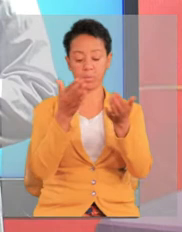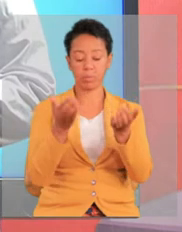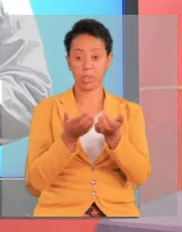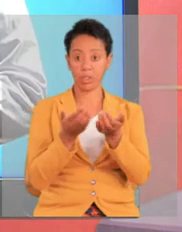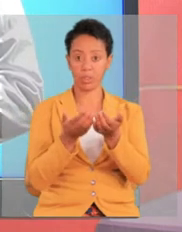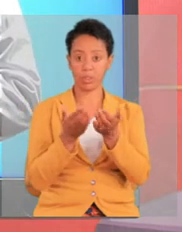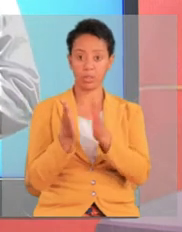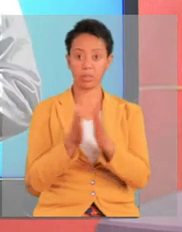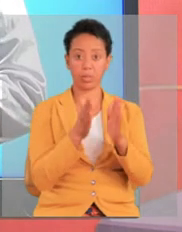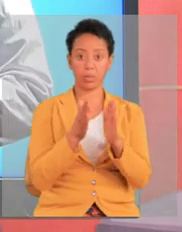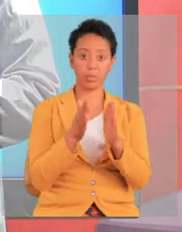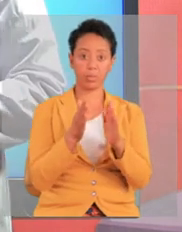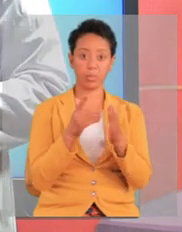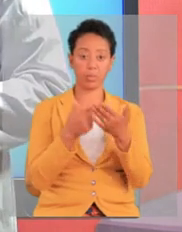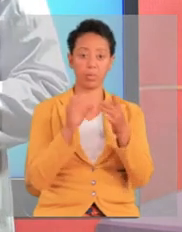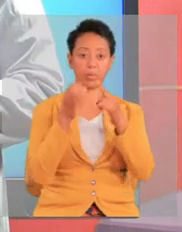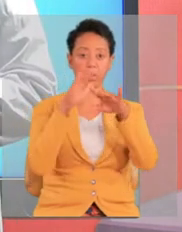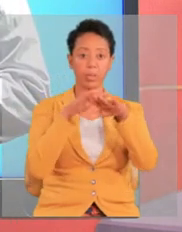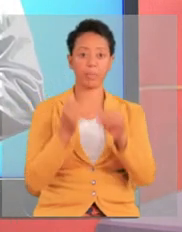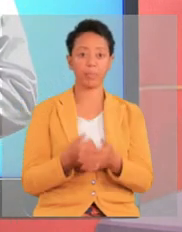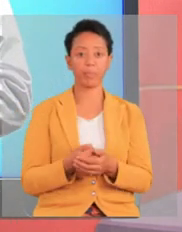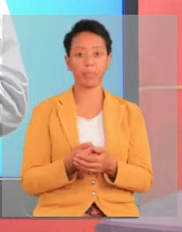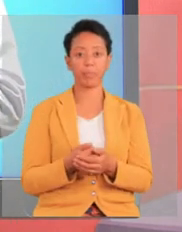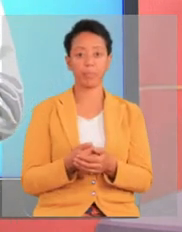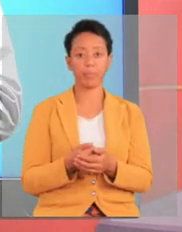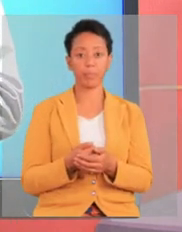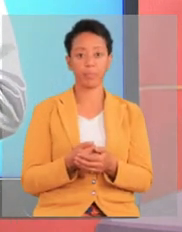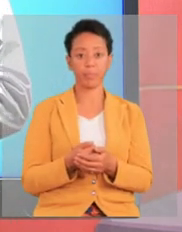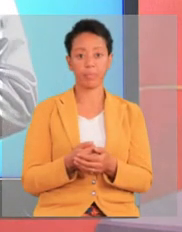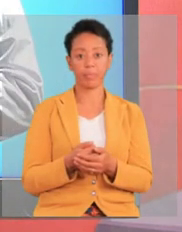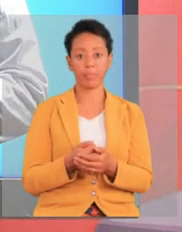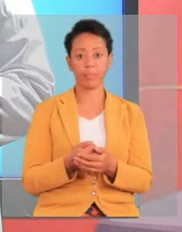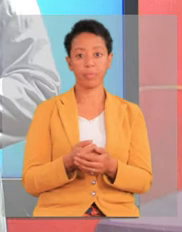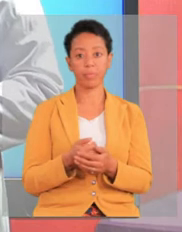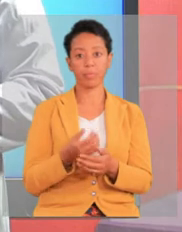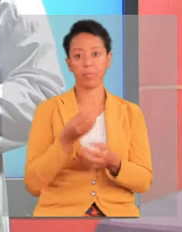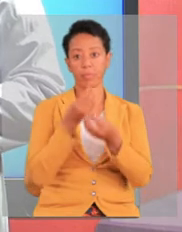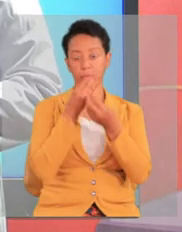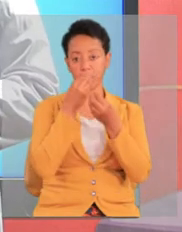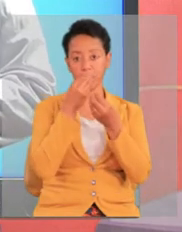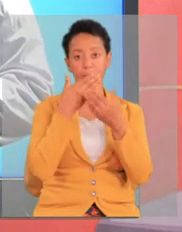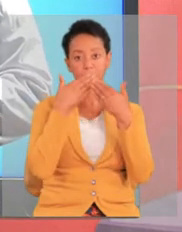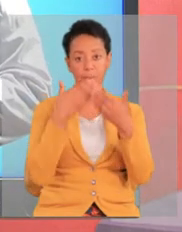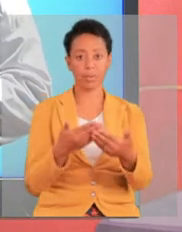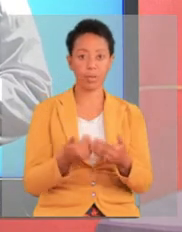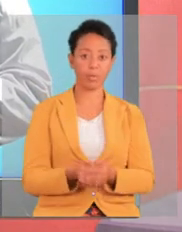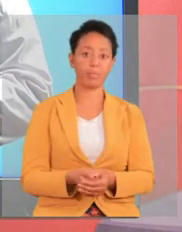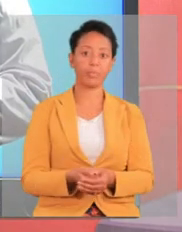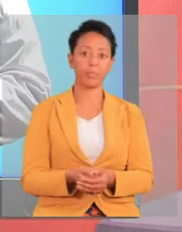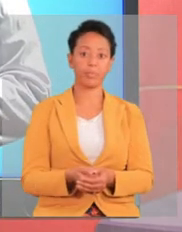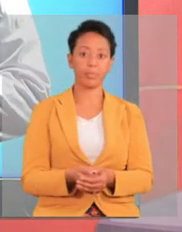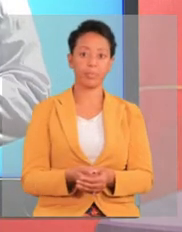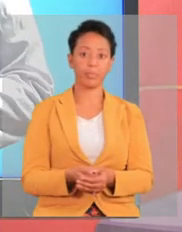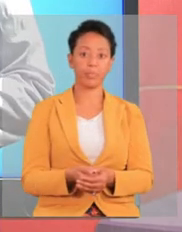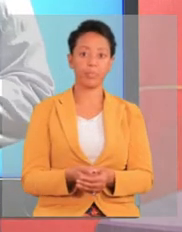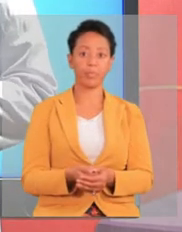So, in such a case, right? Let's have lunch. Oh, thank you so much. I